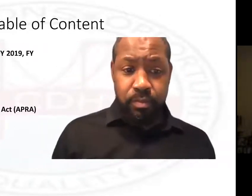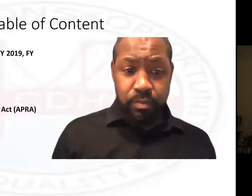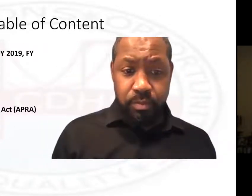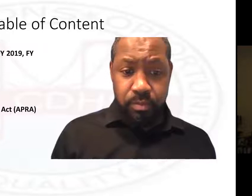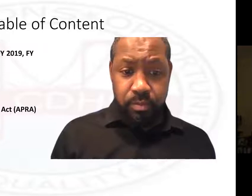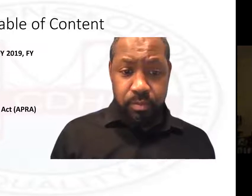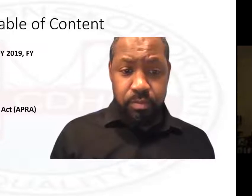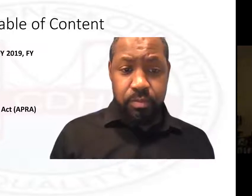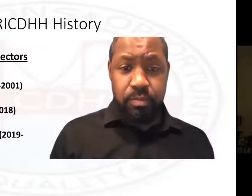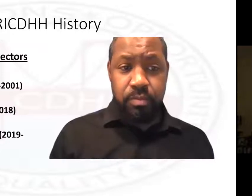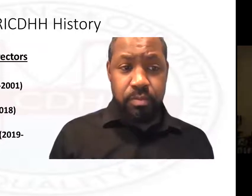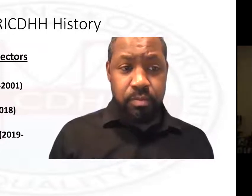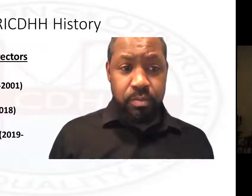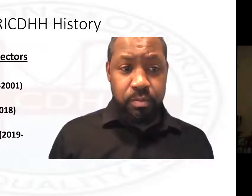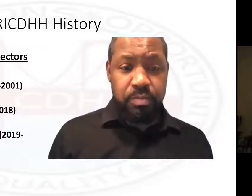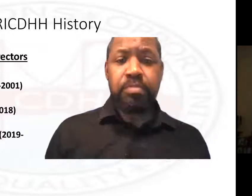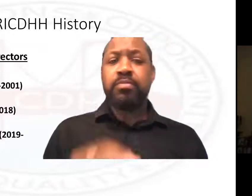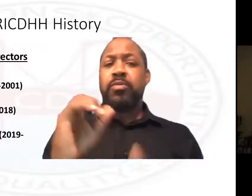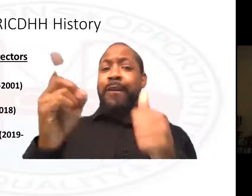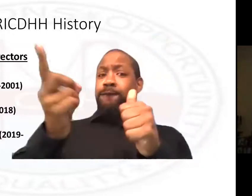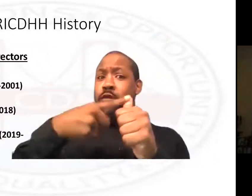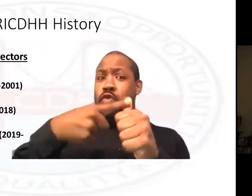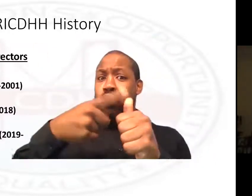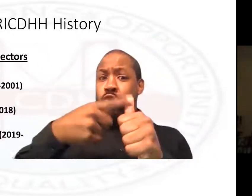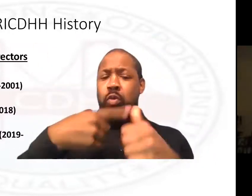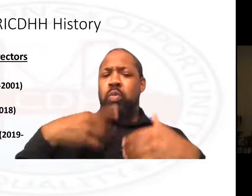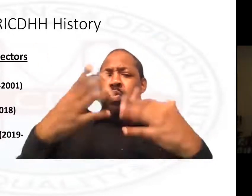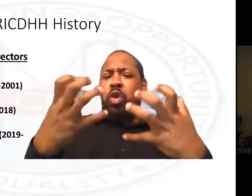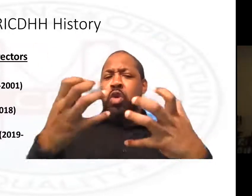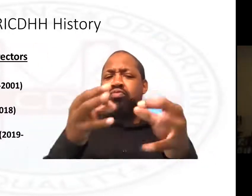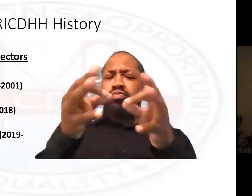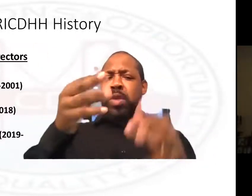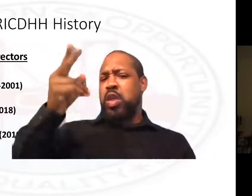discuss briefly where we're going from here. And then there's a conclusion. So